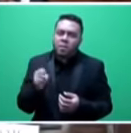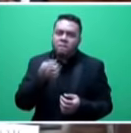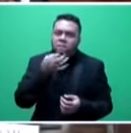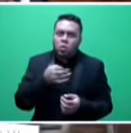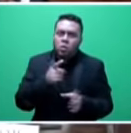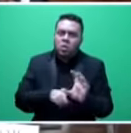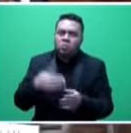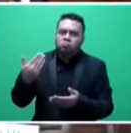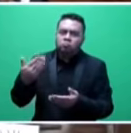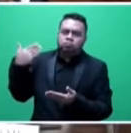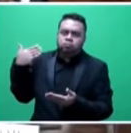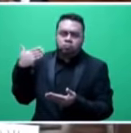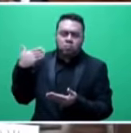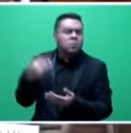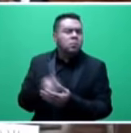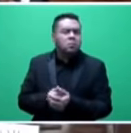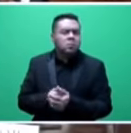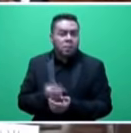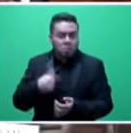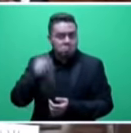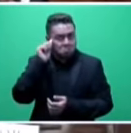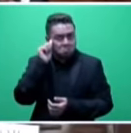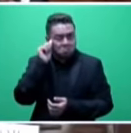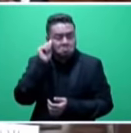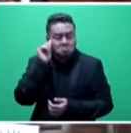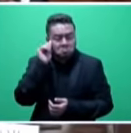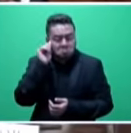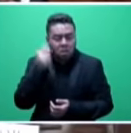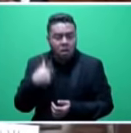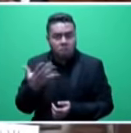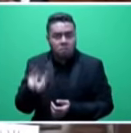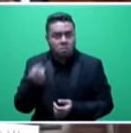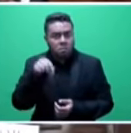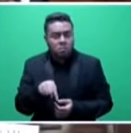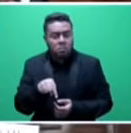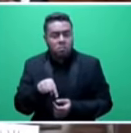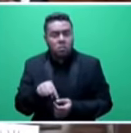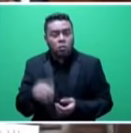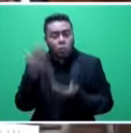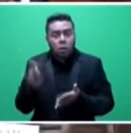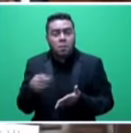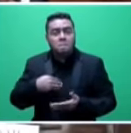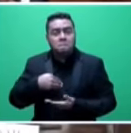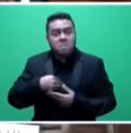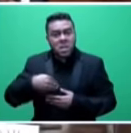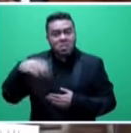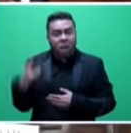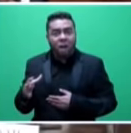that. Mr. Speaker, sir, I know that the Honourable Minister of the Economy will continue blaming others